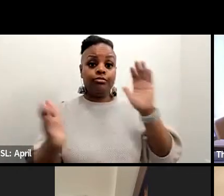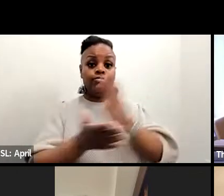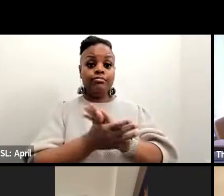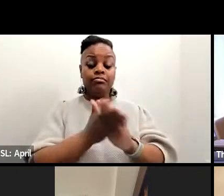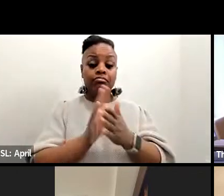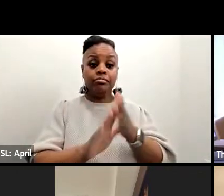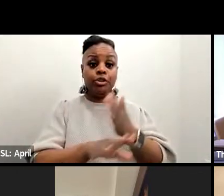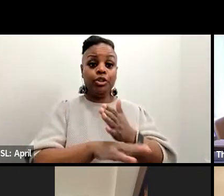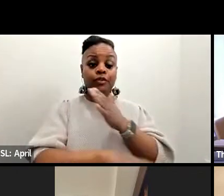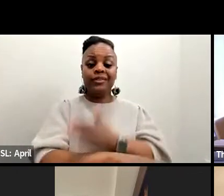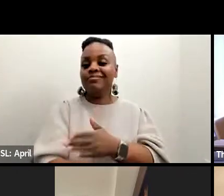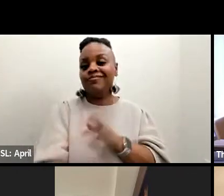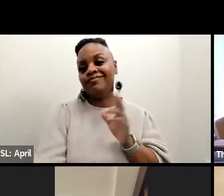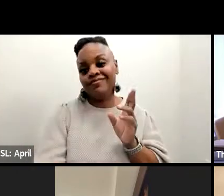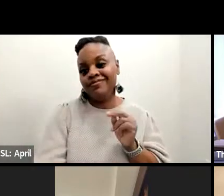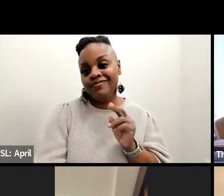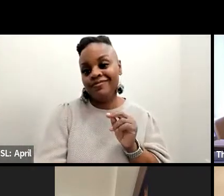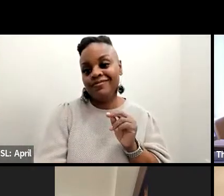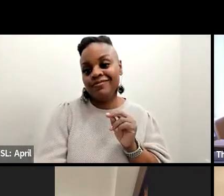And I don't know. I mean,